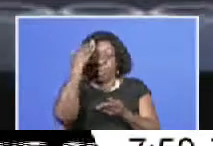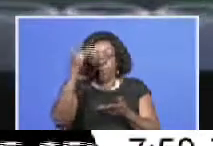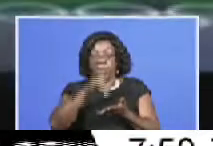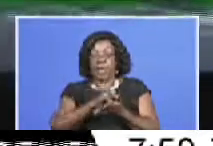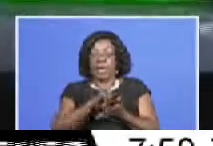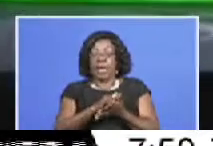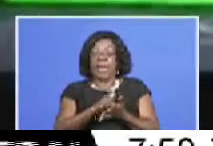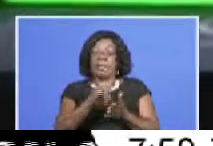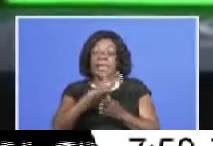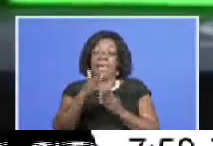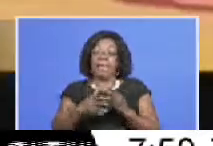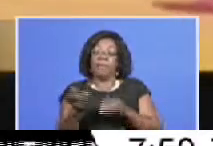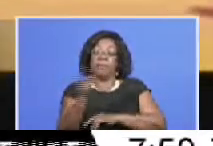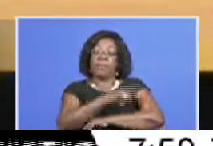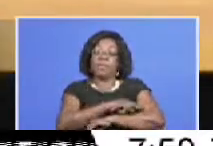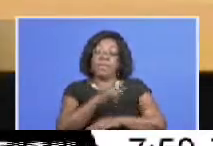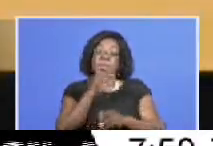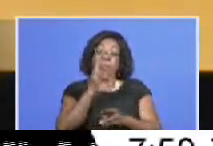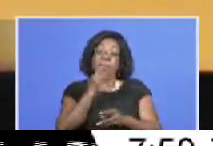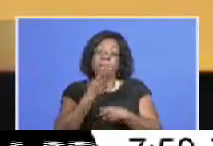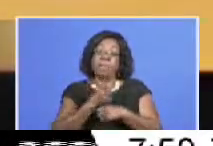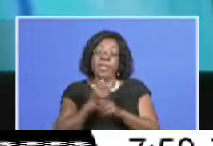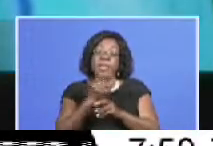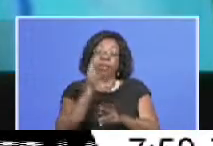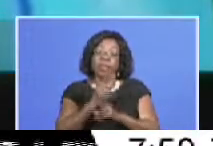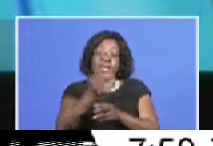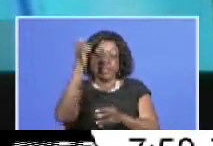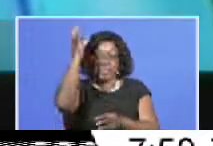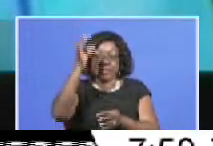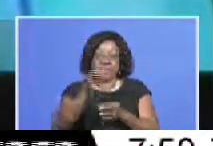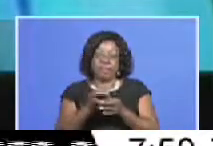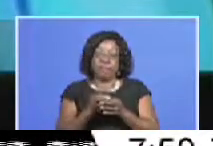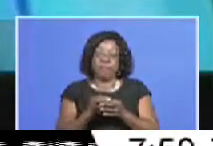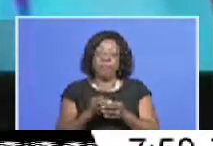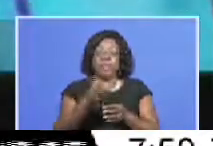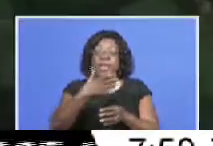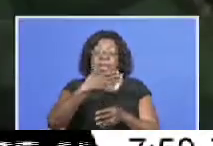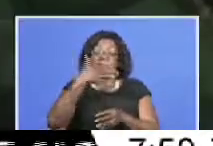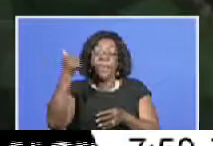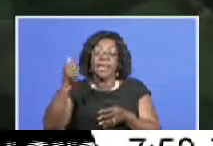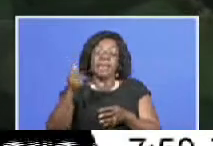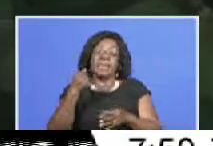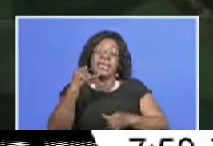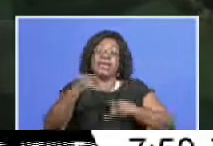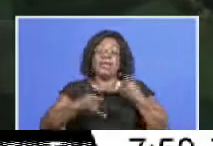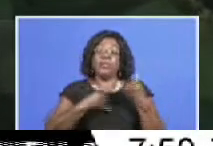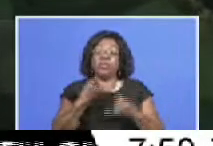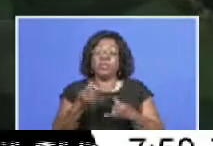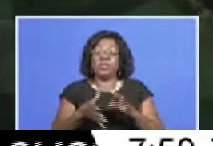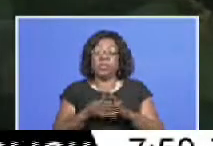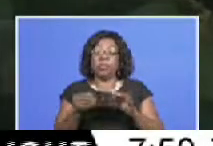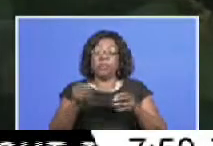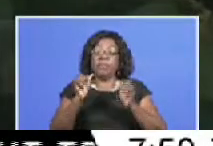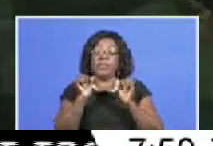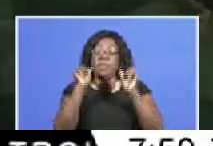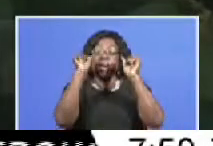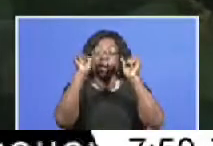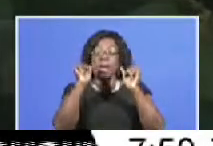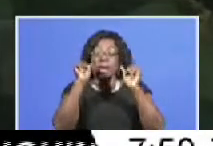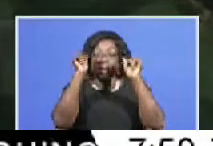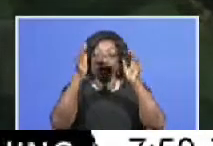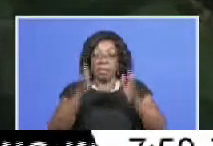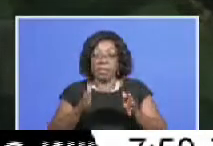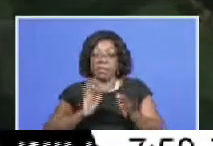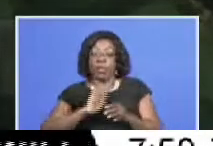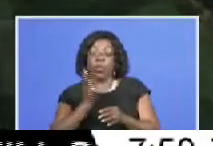day, however, that they would have made the right decision in the best interest of the Games, the athletes, the NOCs, our patrons, and our sponsorship. We're